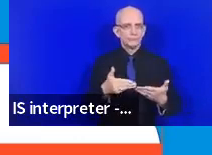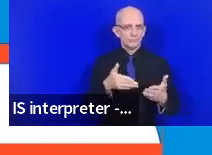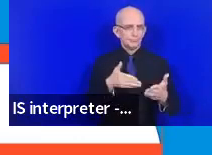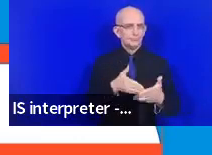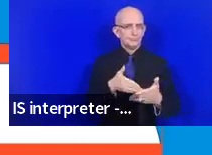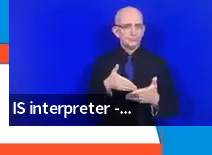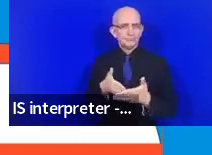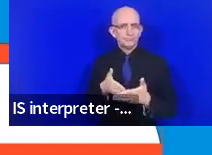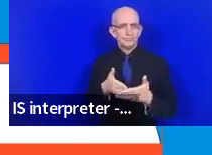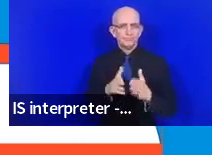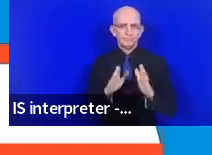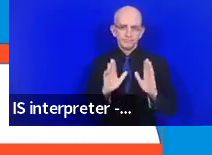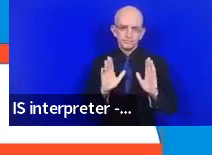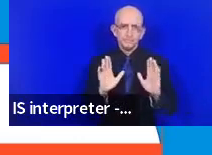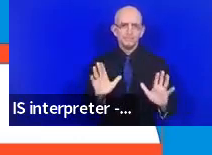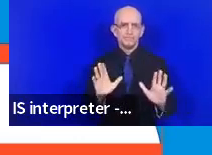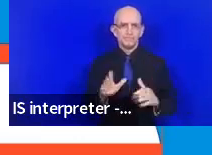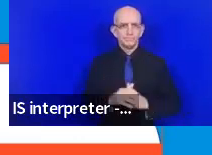to joining,